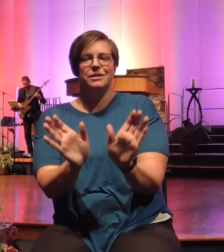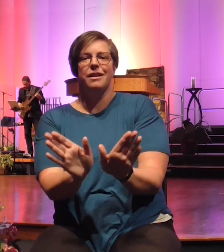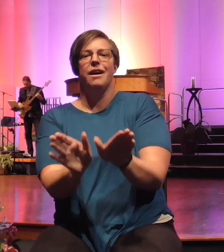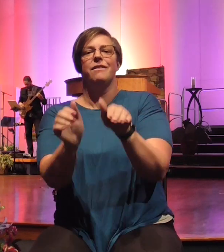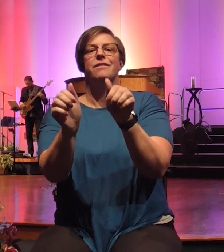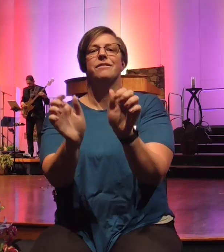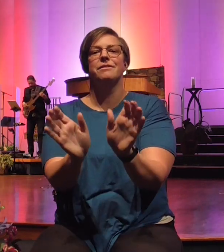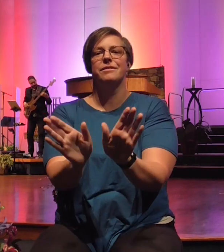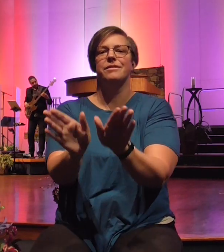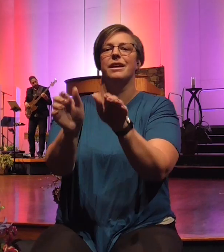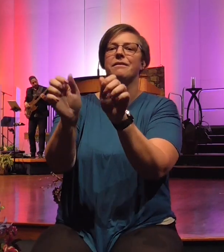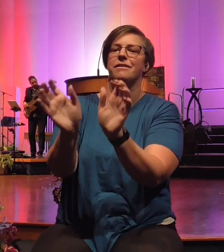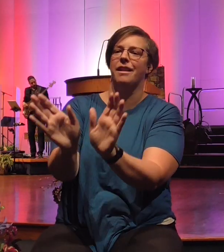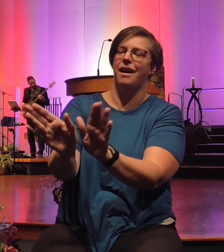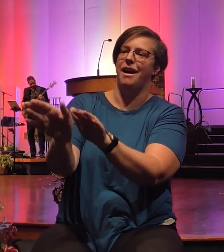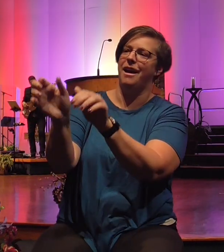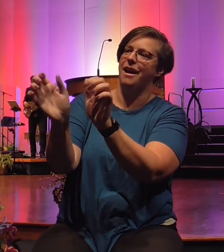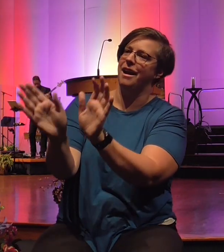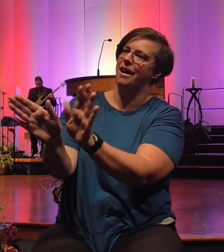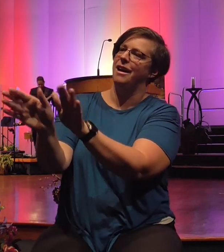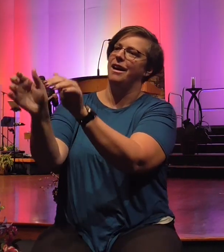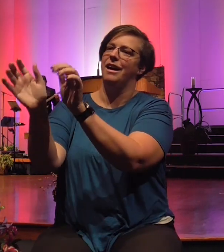fly